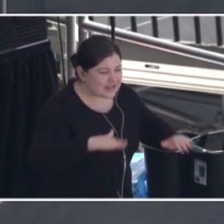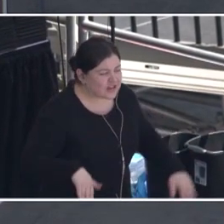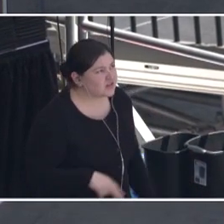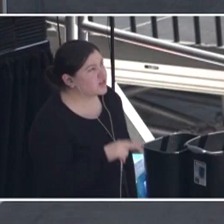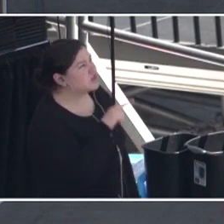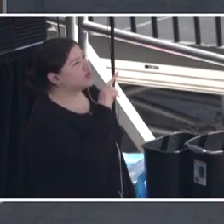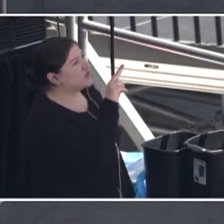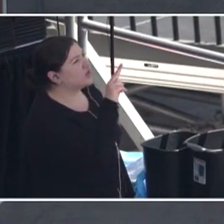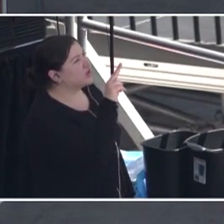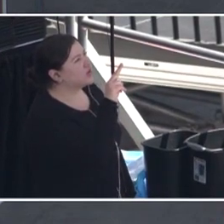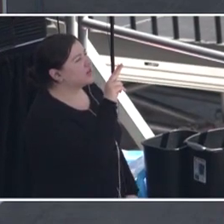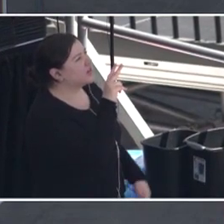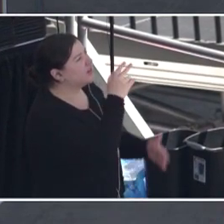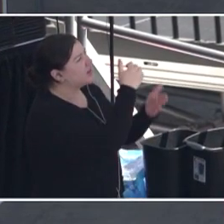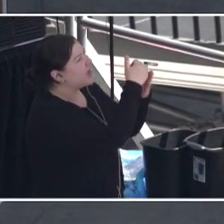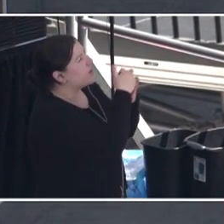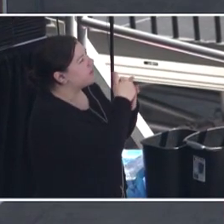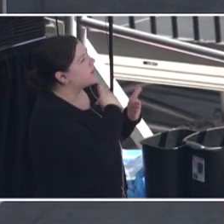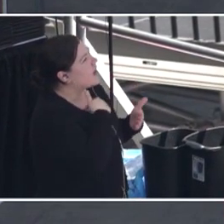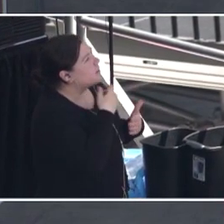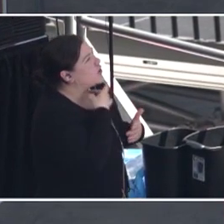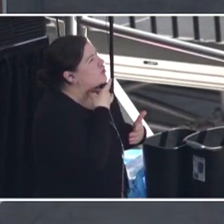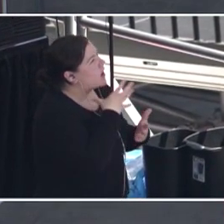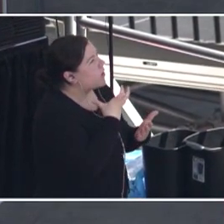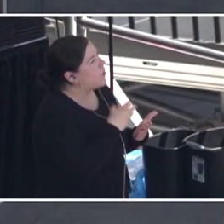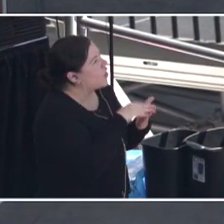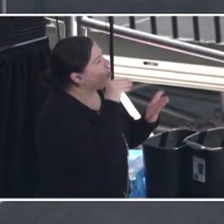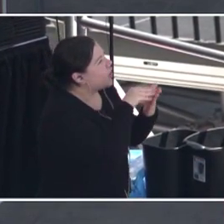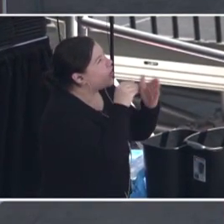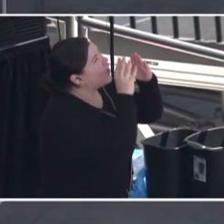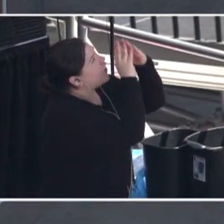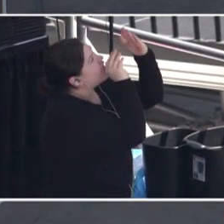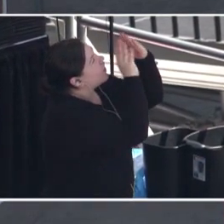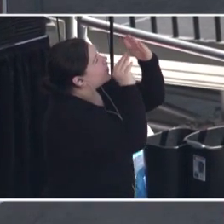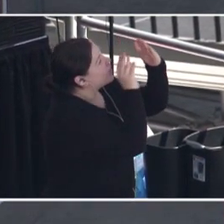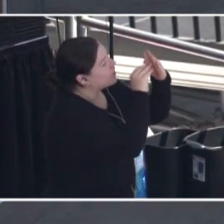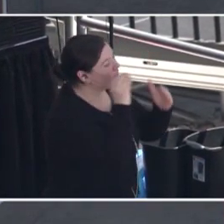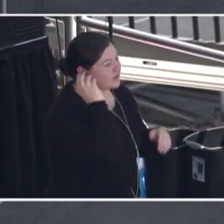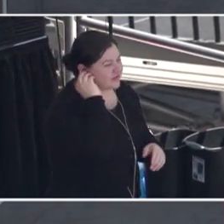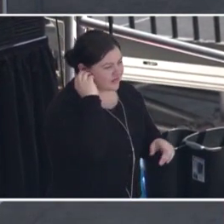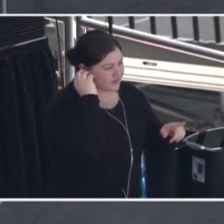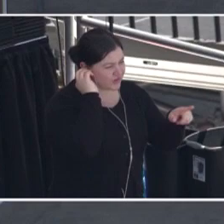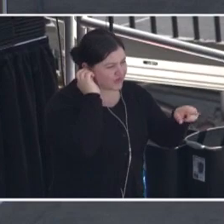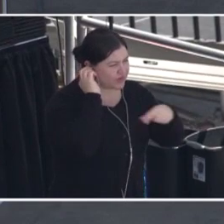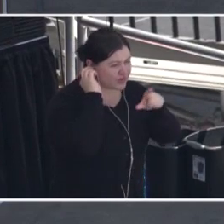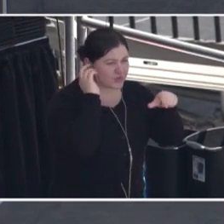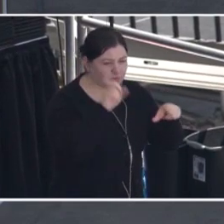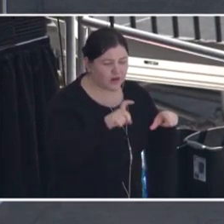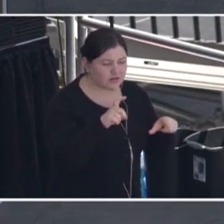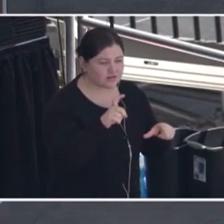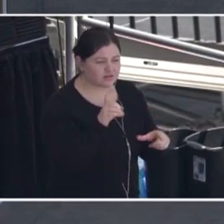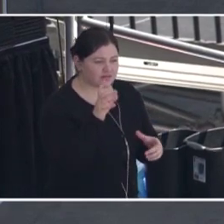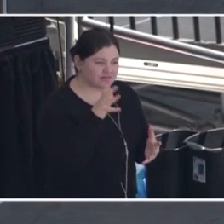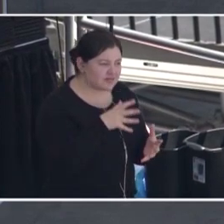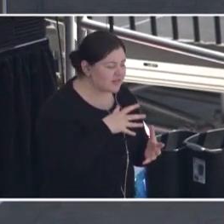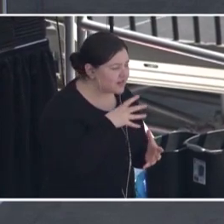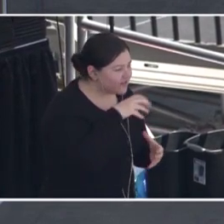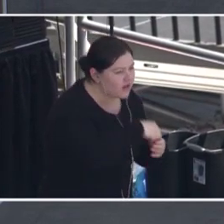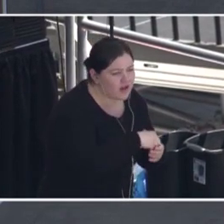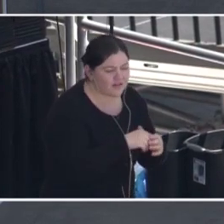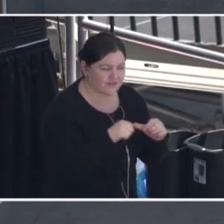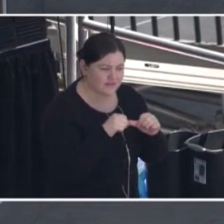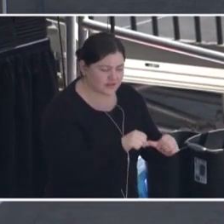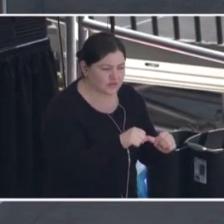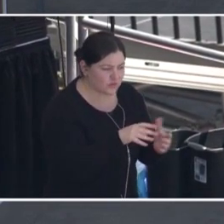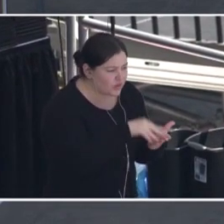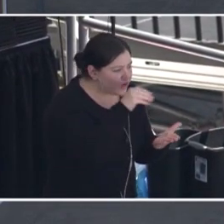to nurture their curiosity. We need to be engaged, to be involved, to be always learning.